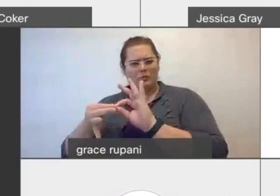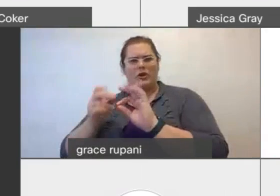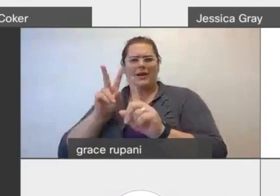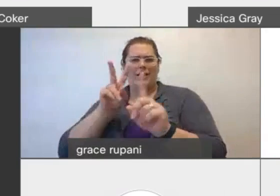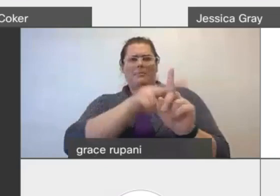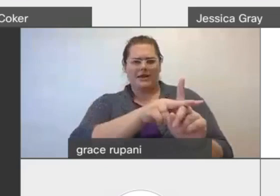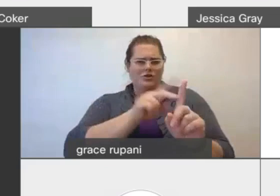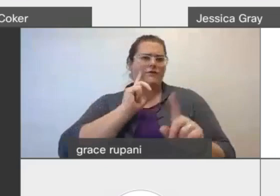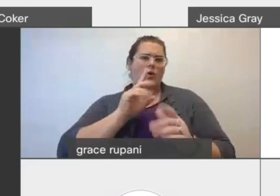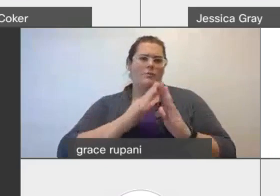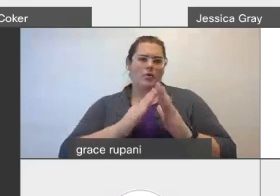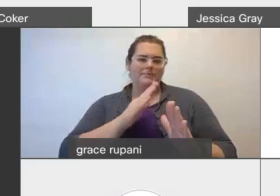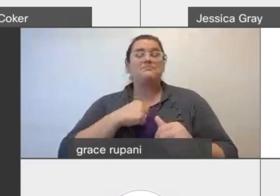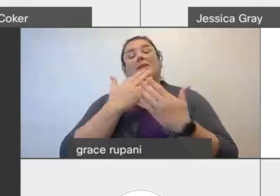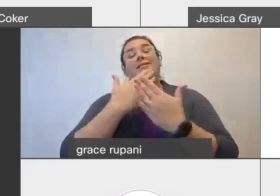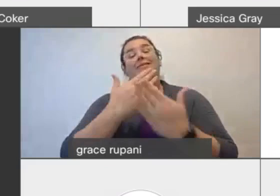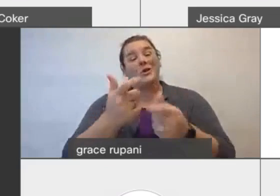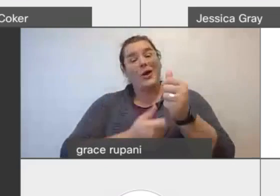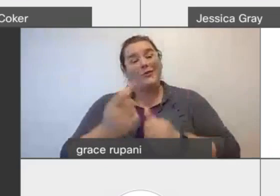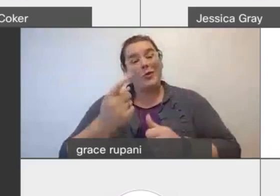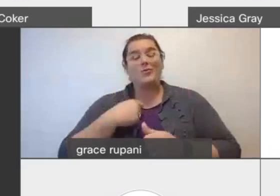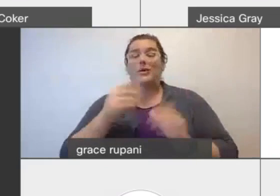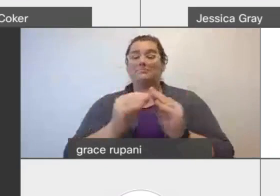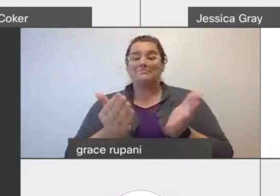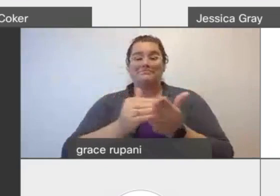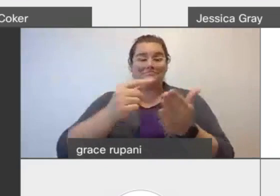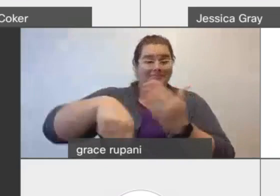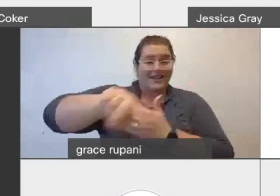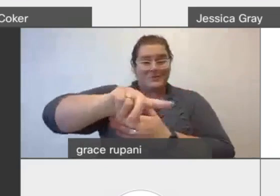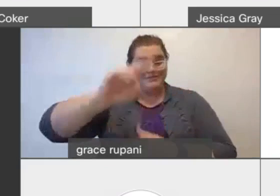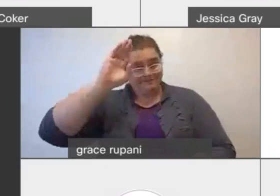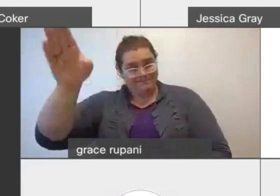partners in the community. So thanks everyone, and we will talk again next week.